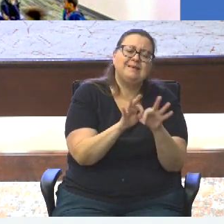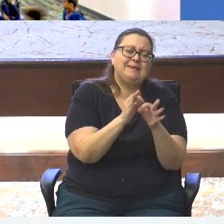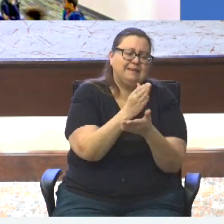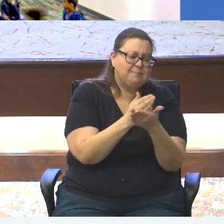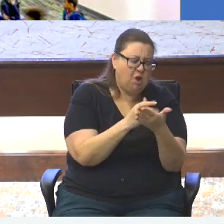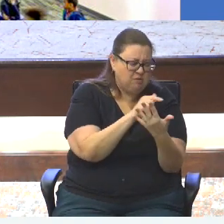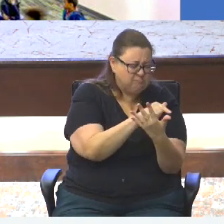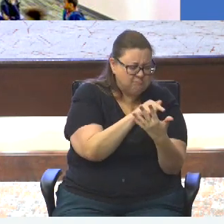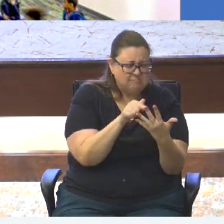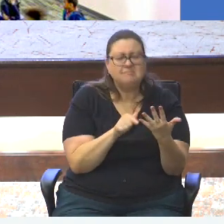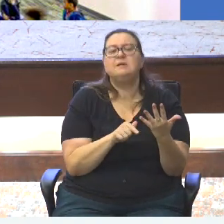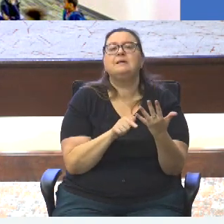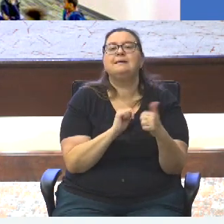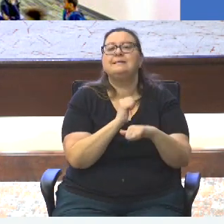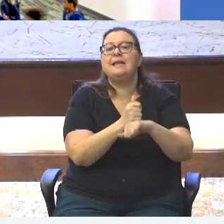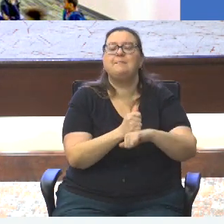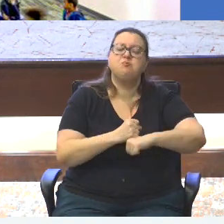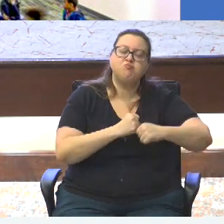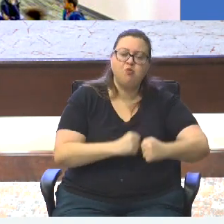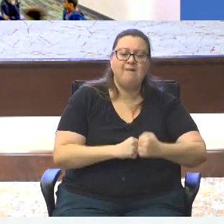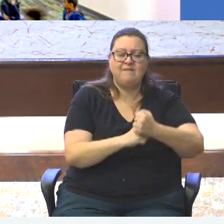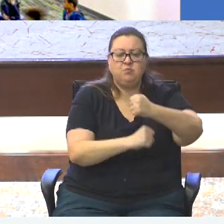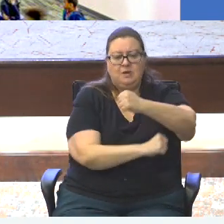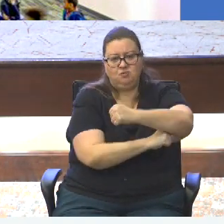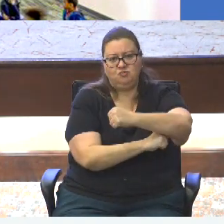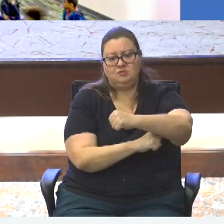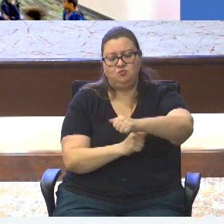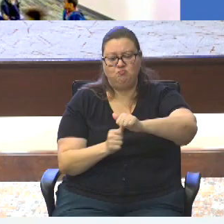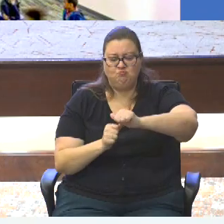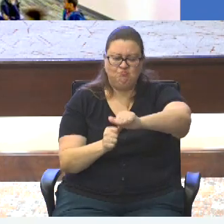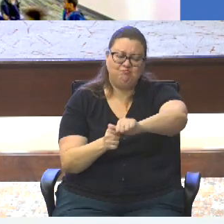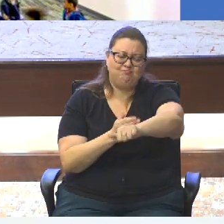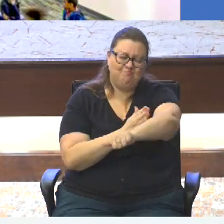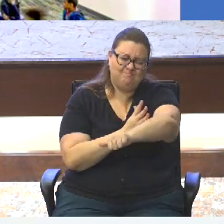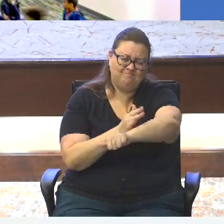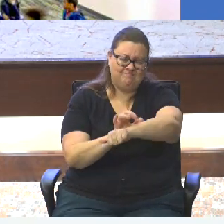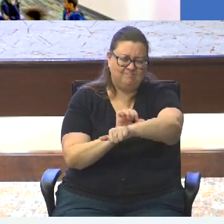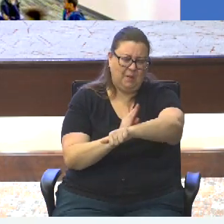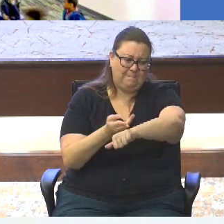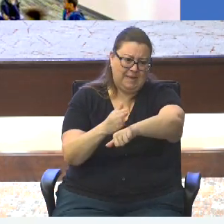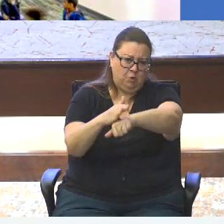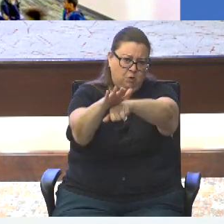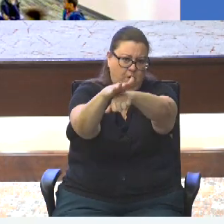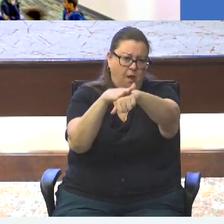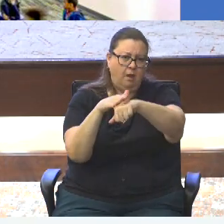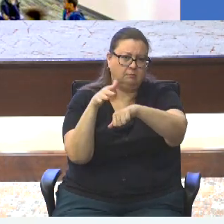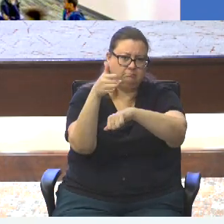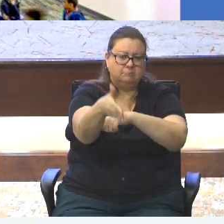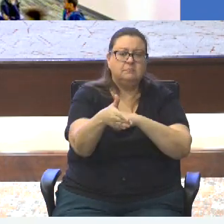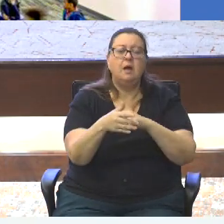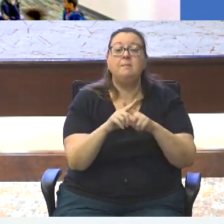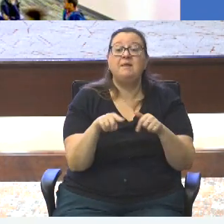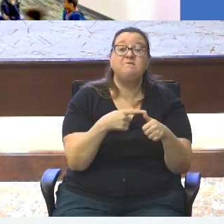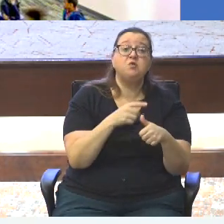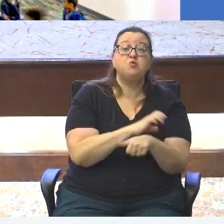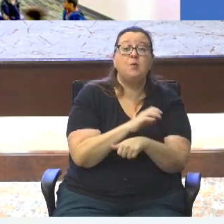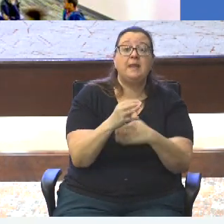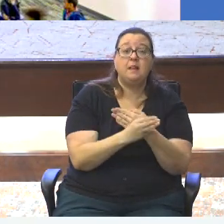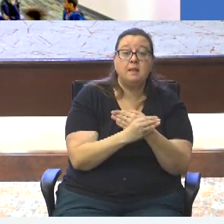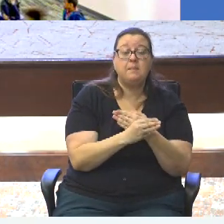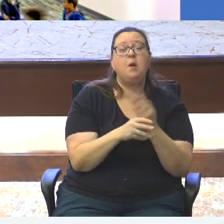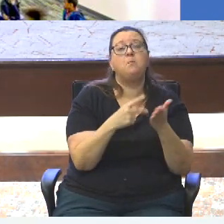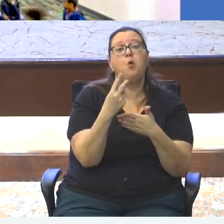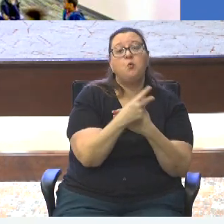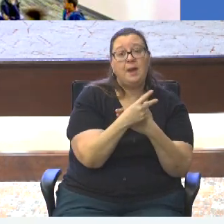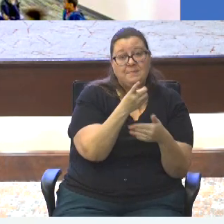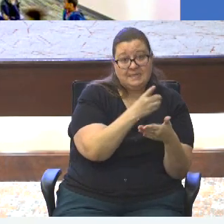a strong foundation for future programming. The first one, curriculum and programming design. They